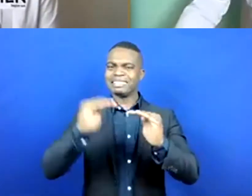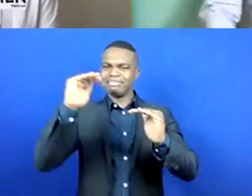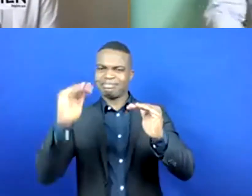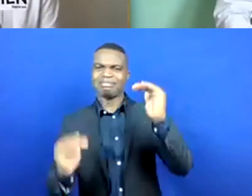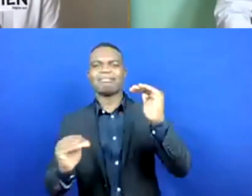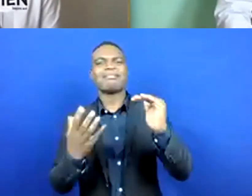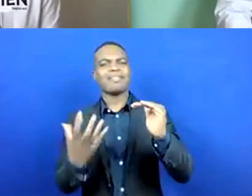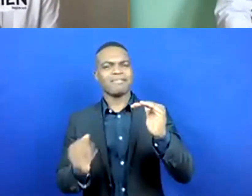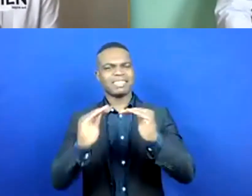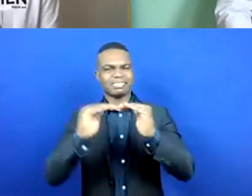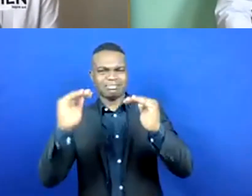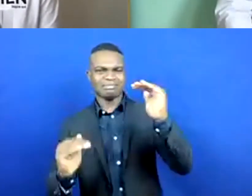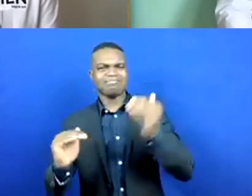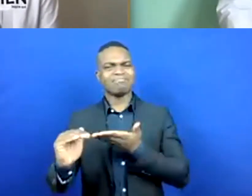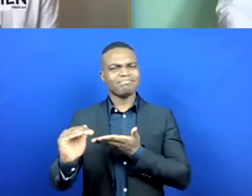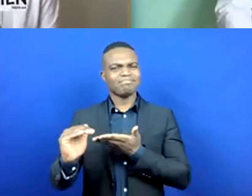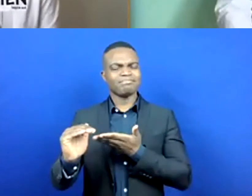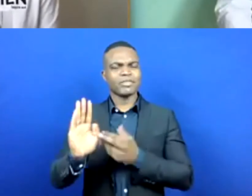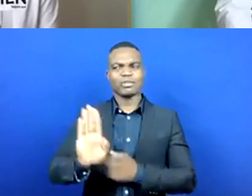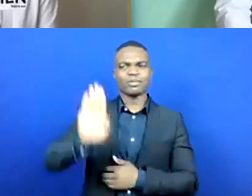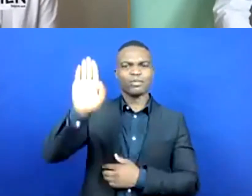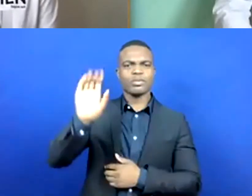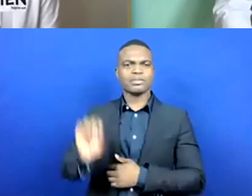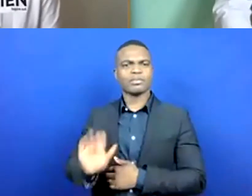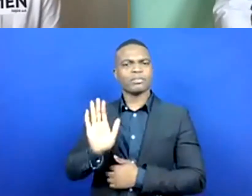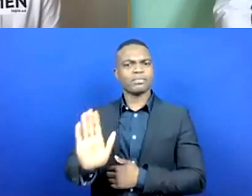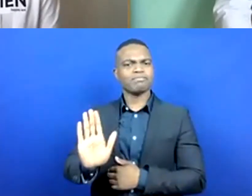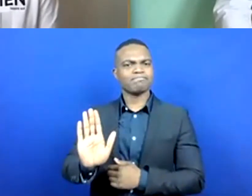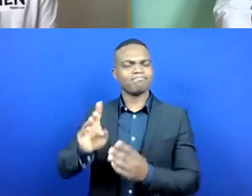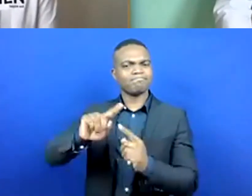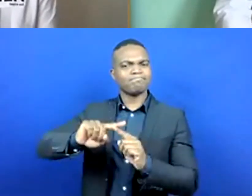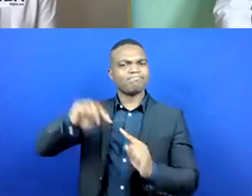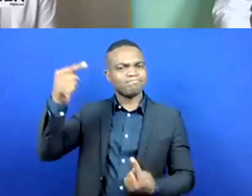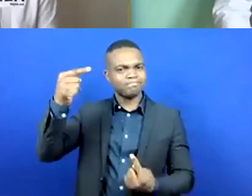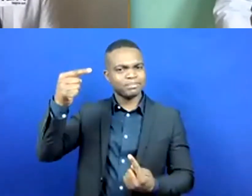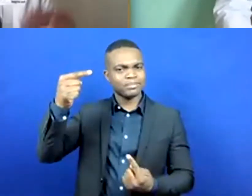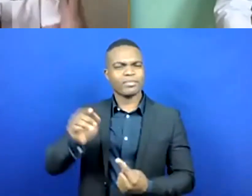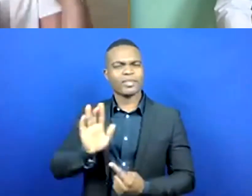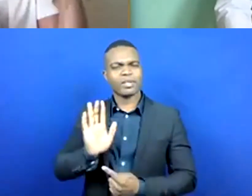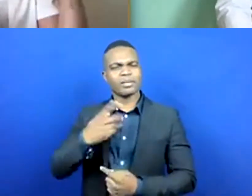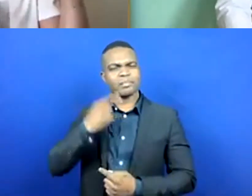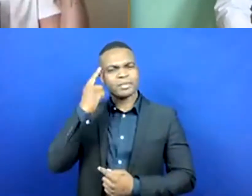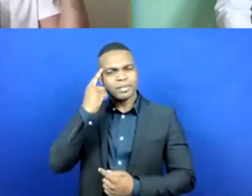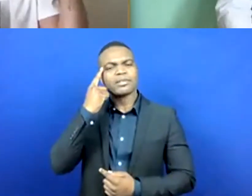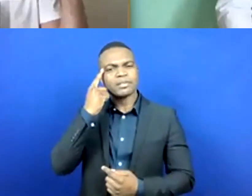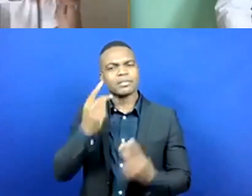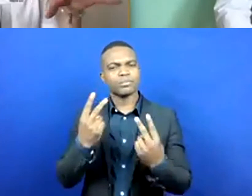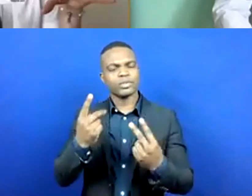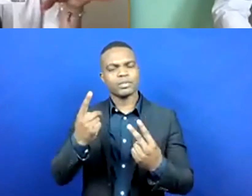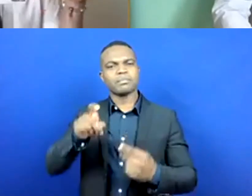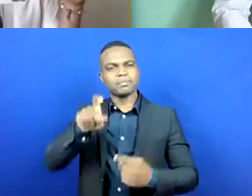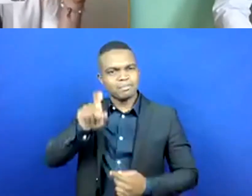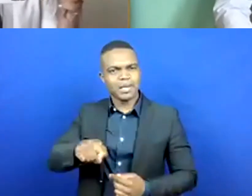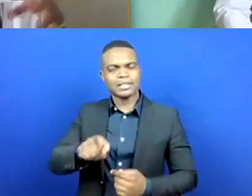think looking for ways to collaborate, try and set up projects between the global north and the global